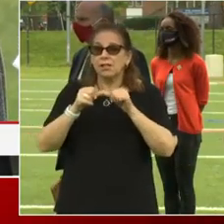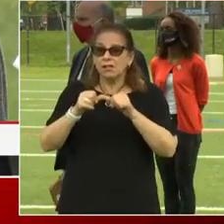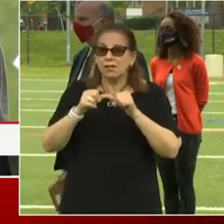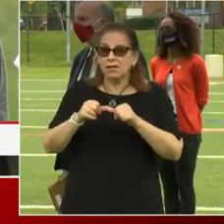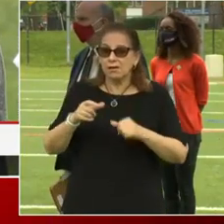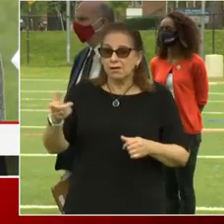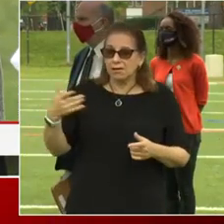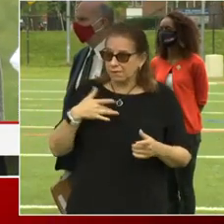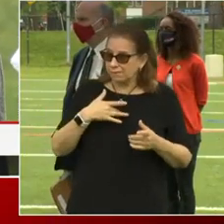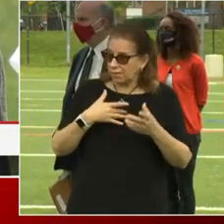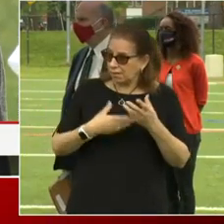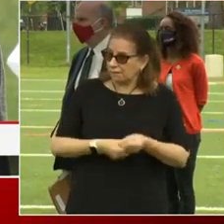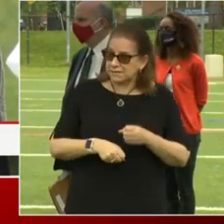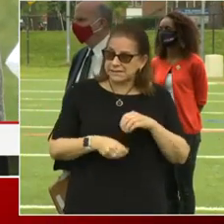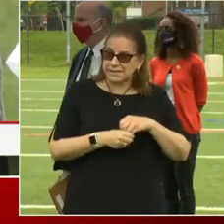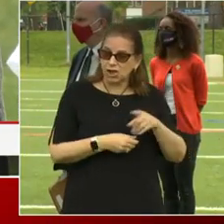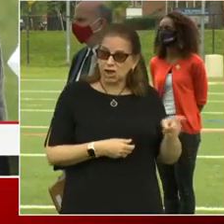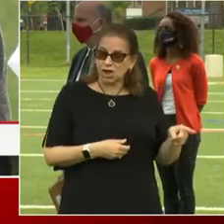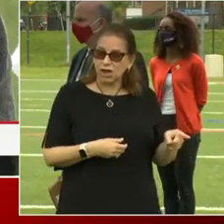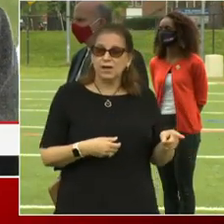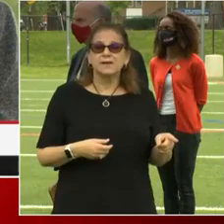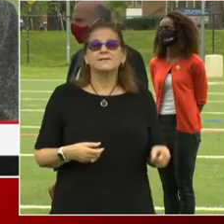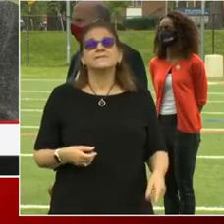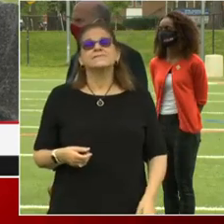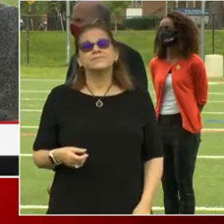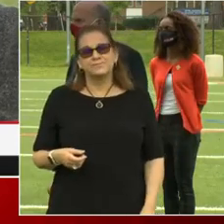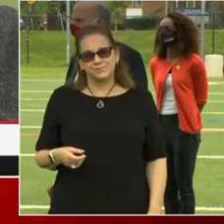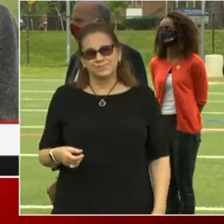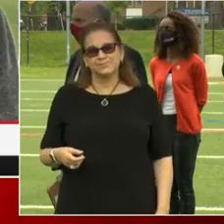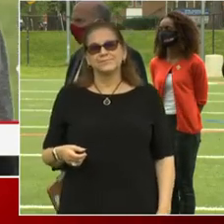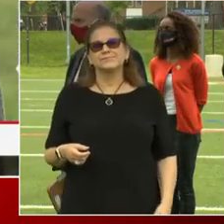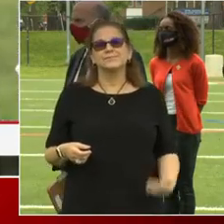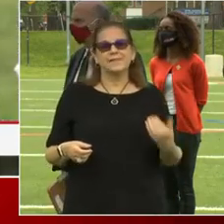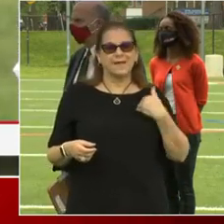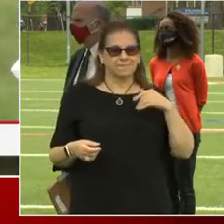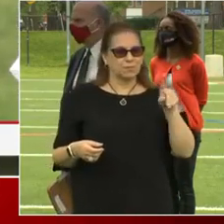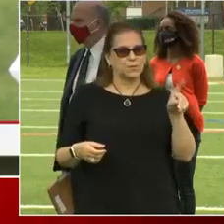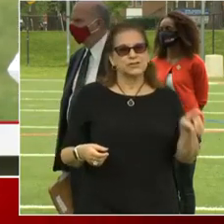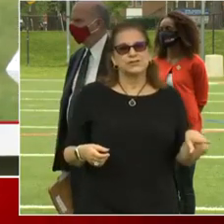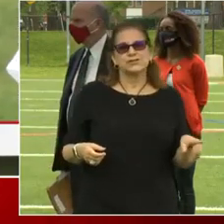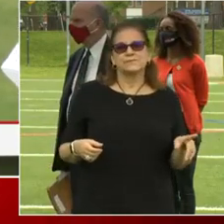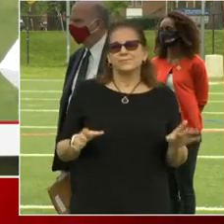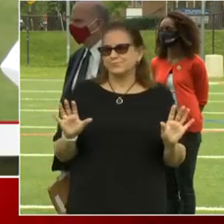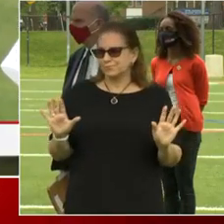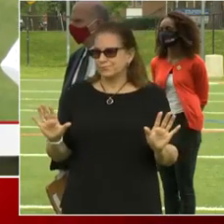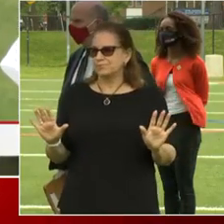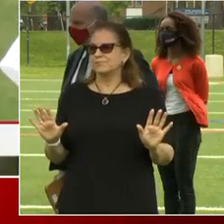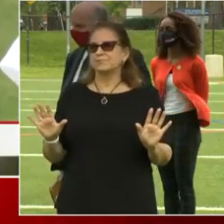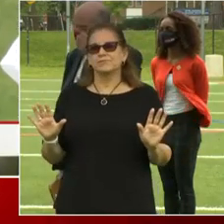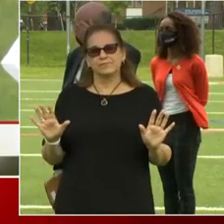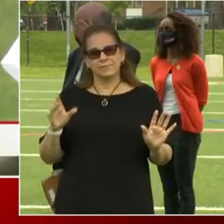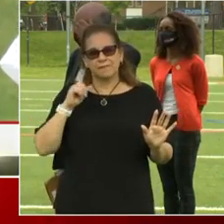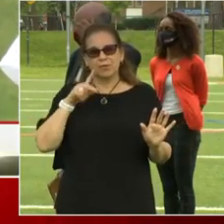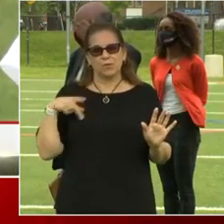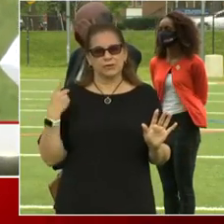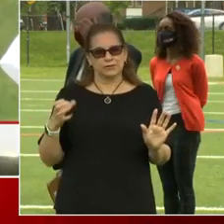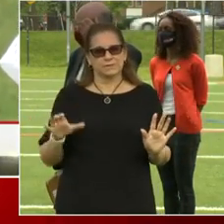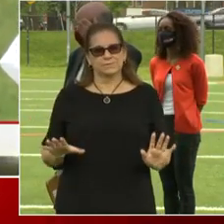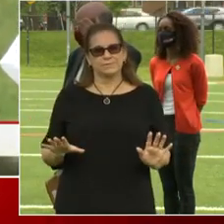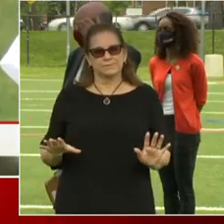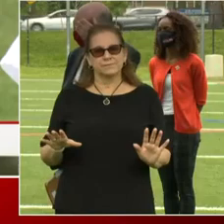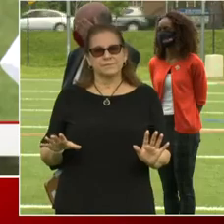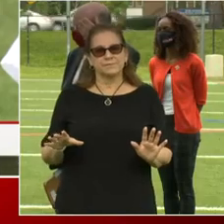her? I think we have a question to ask ourselves as the district, and that is if we want an